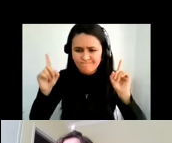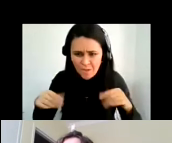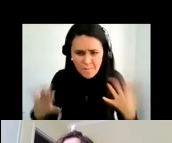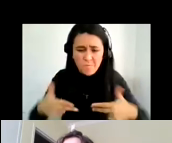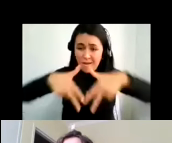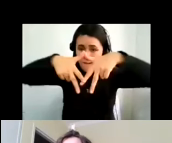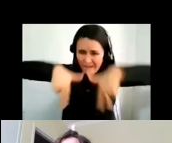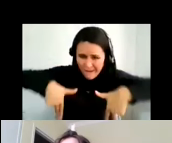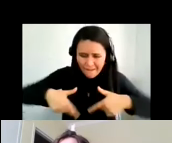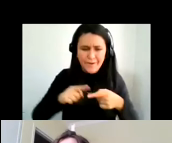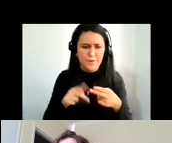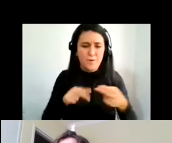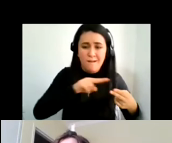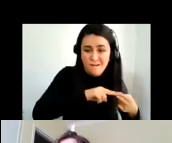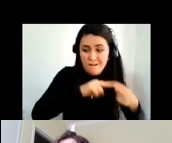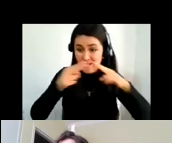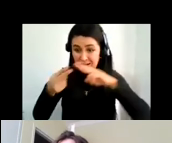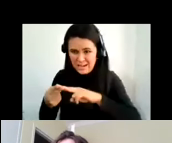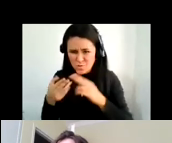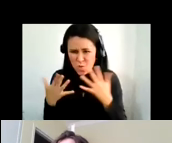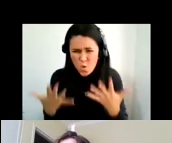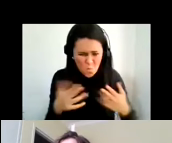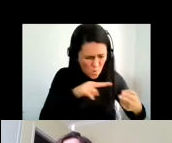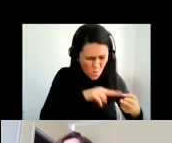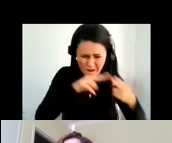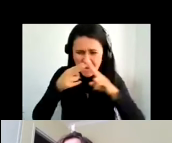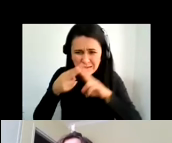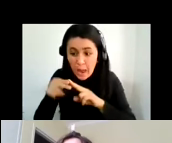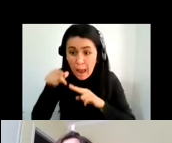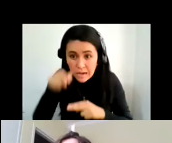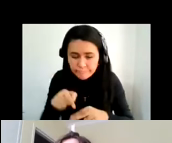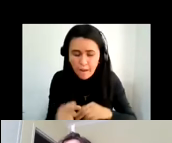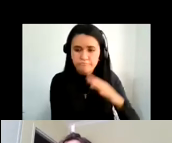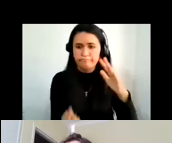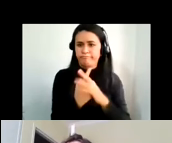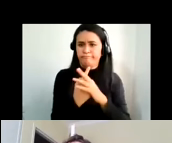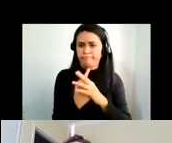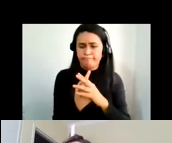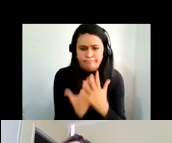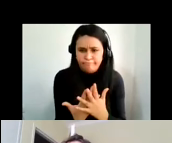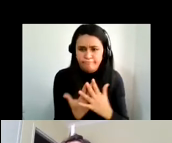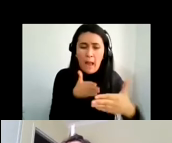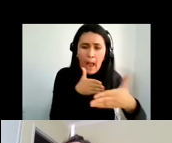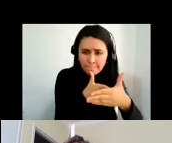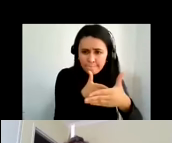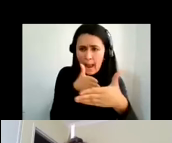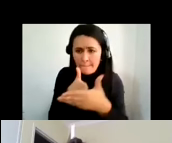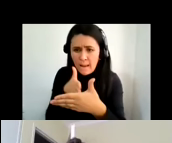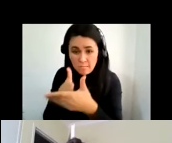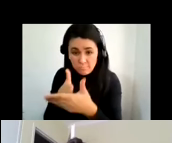services, whether or not services are confidential. Perceptions of service quality can also